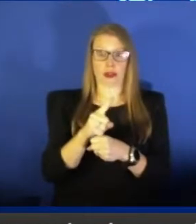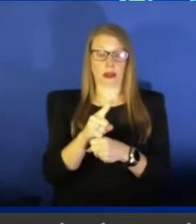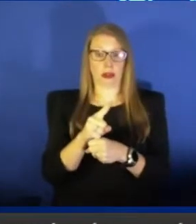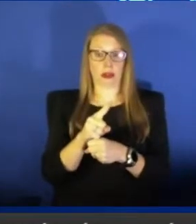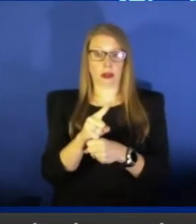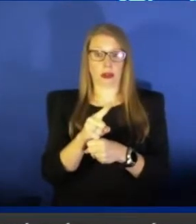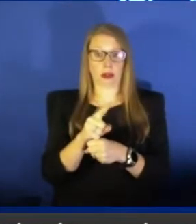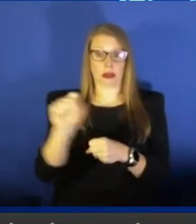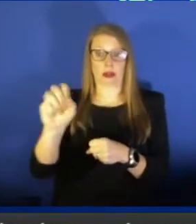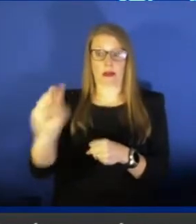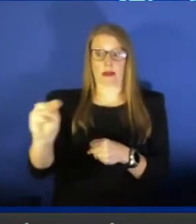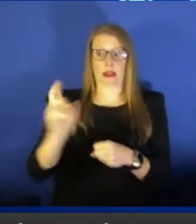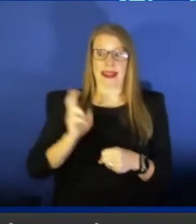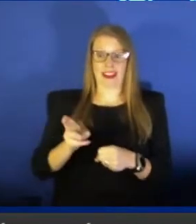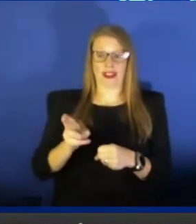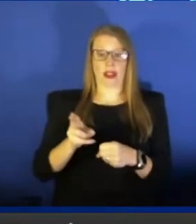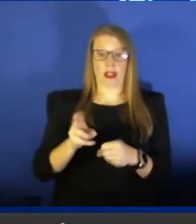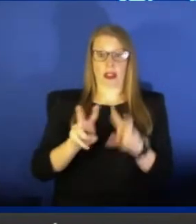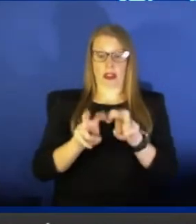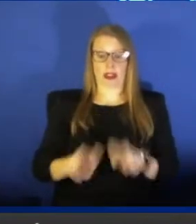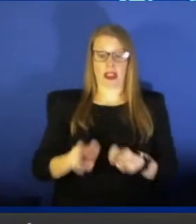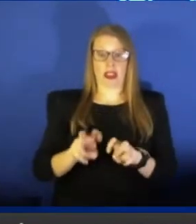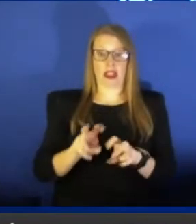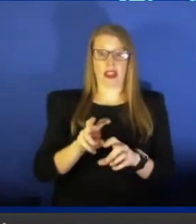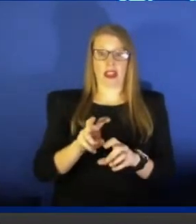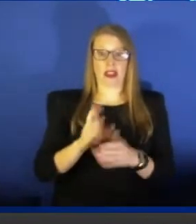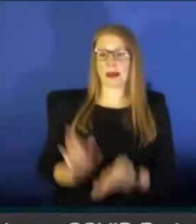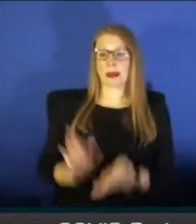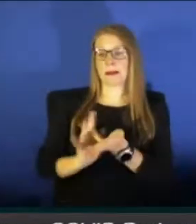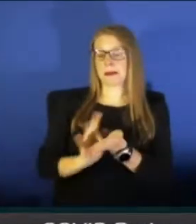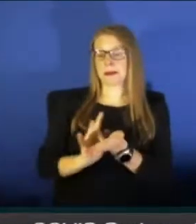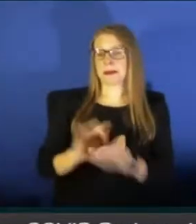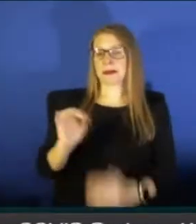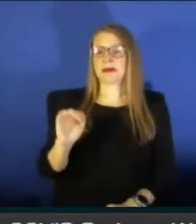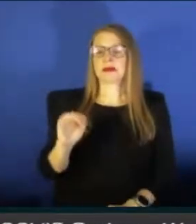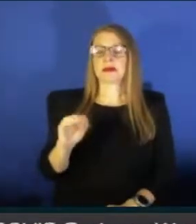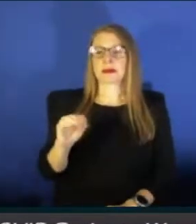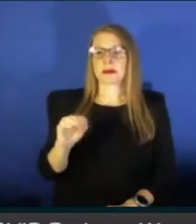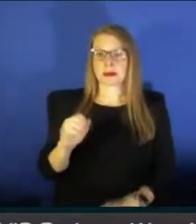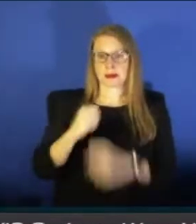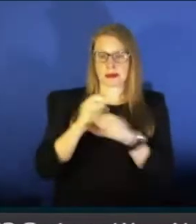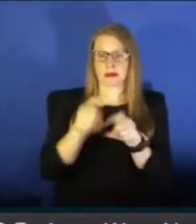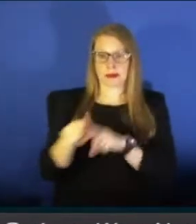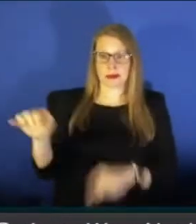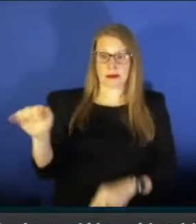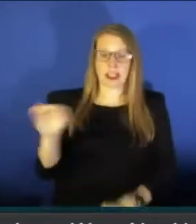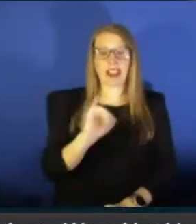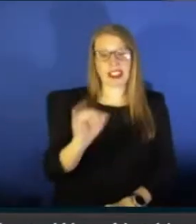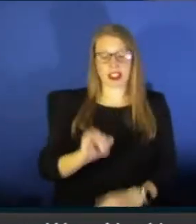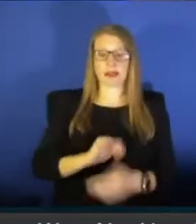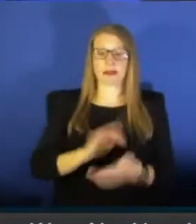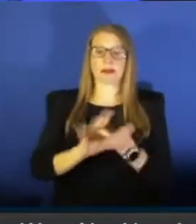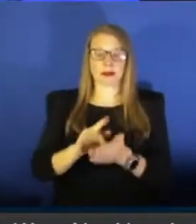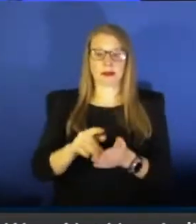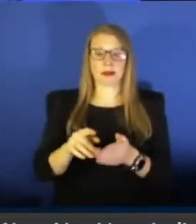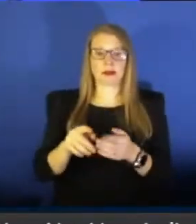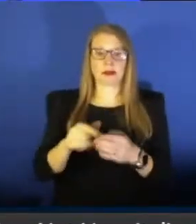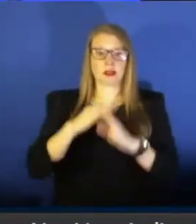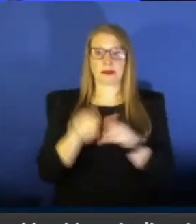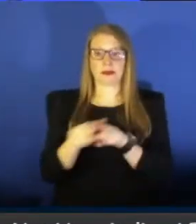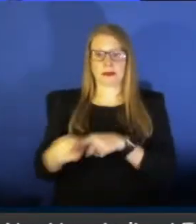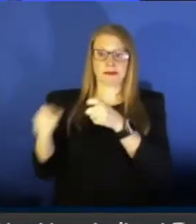cannot incarcerate every user. It's not our intention to put everyone in jail or prison or federal prison. The